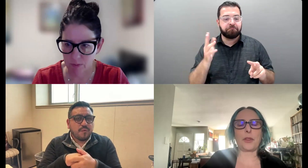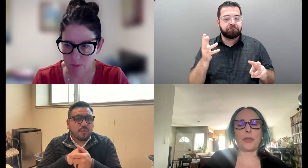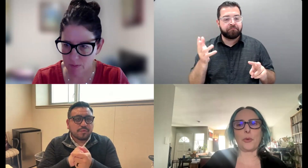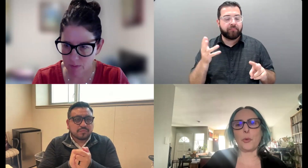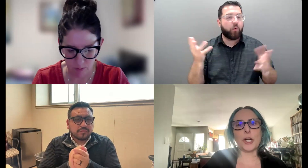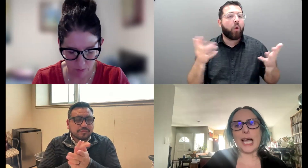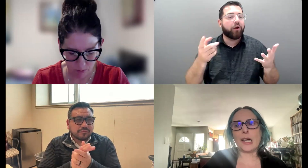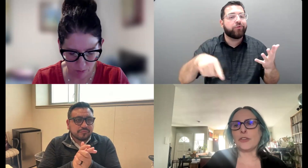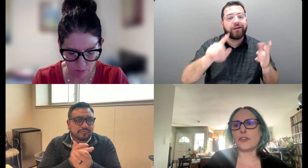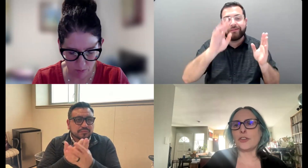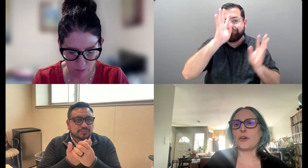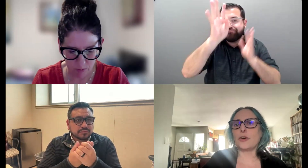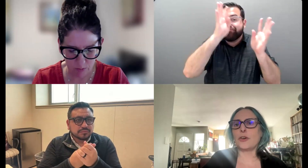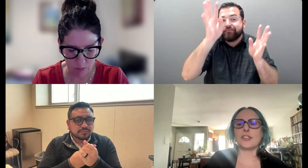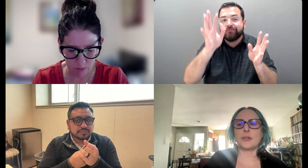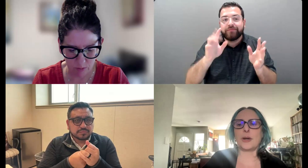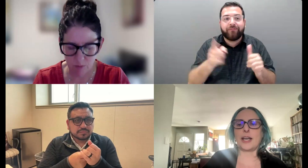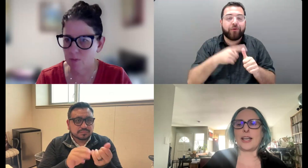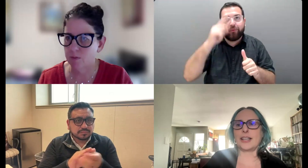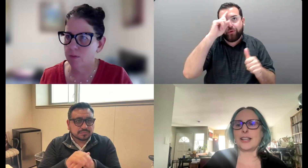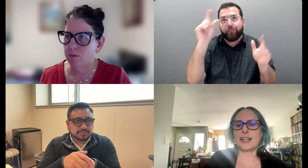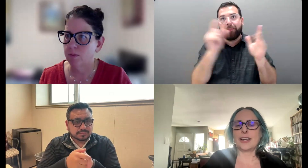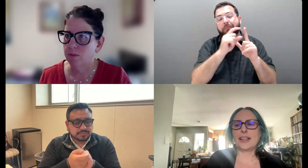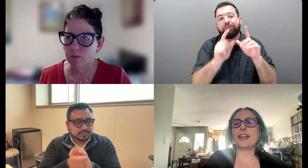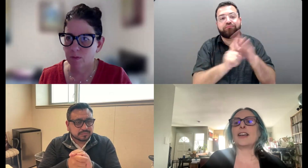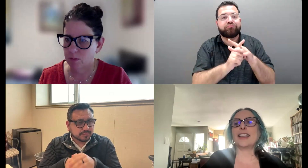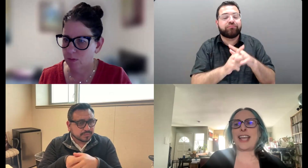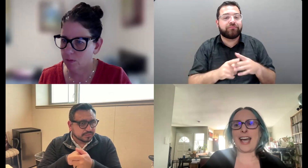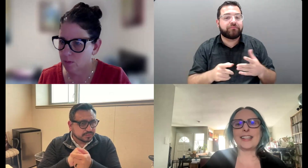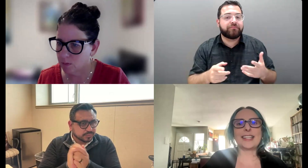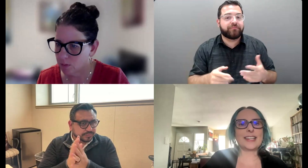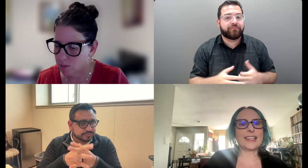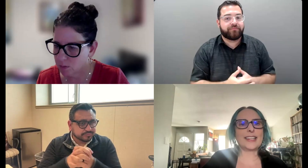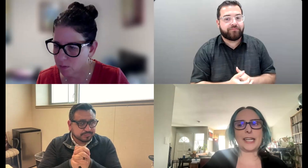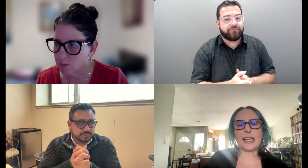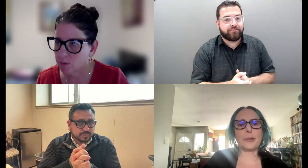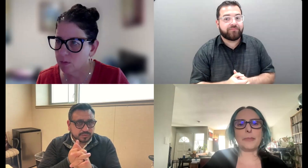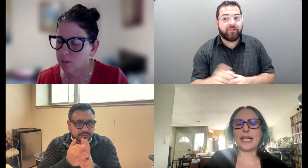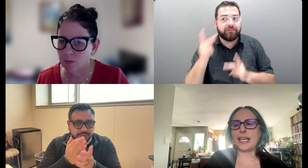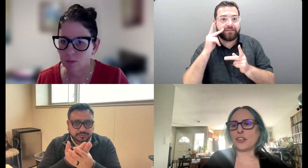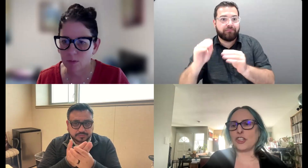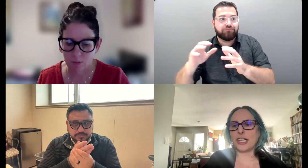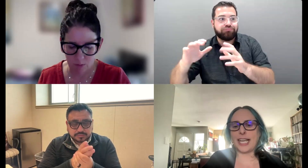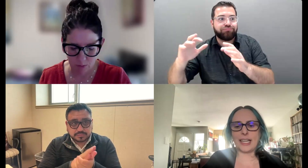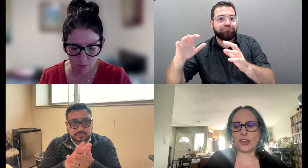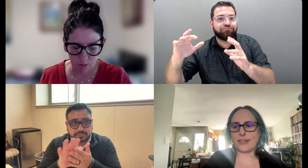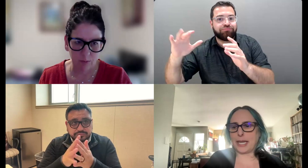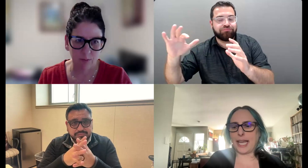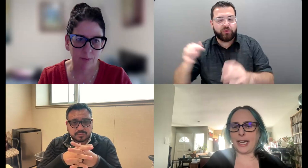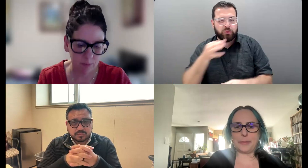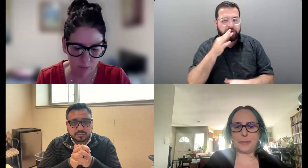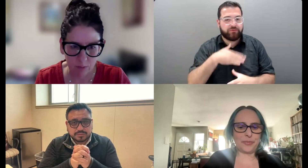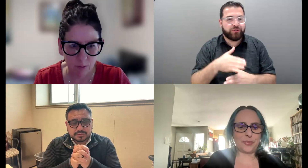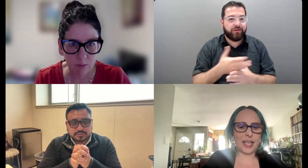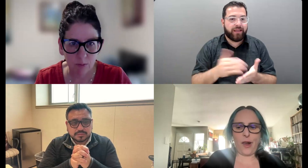come up with the word cloud. So if you want to, yeah, it's expanding a little bit, and I'll share it again in just a